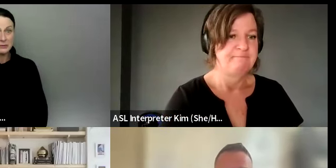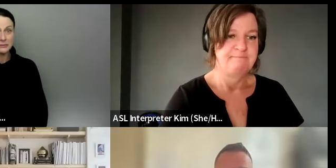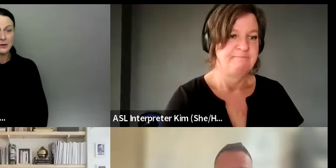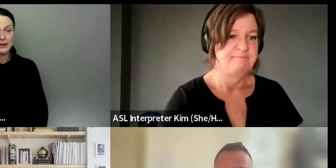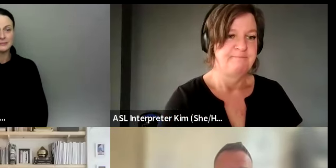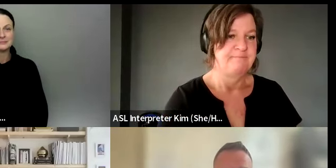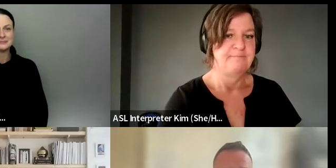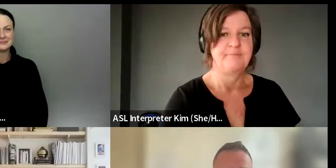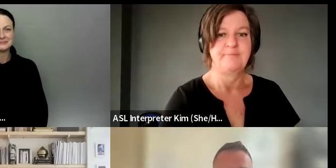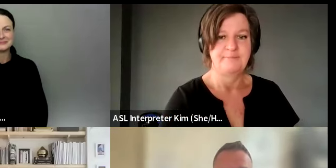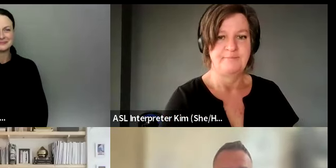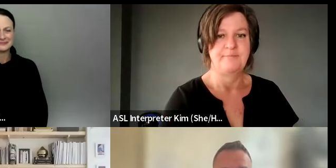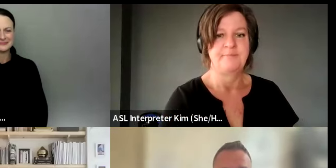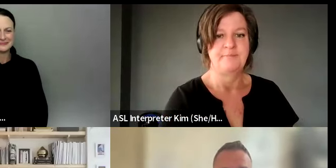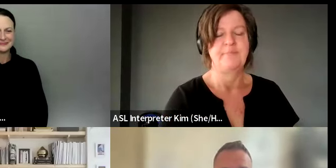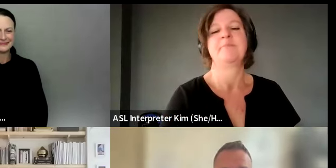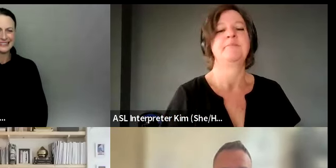No, okay.